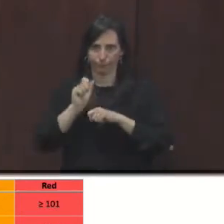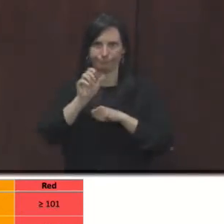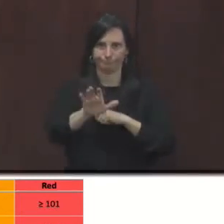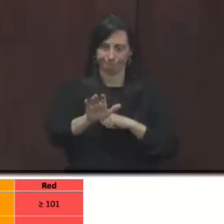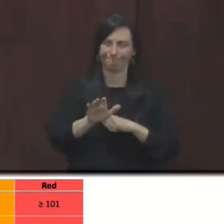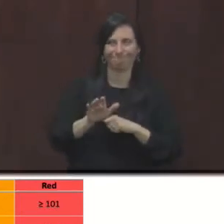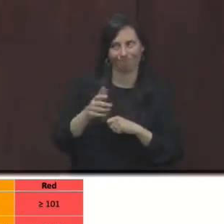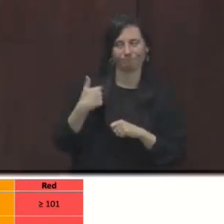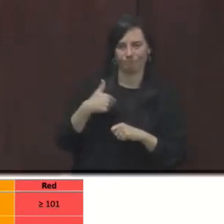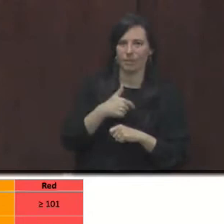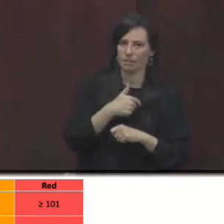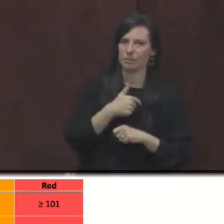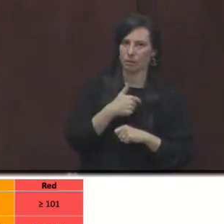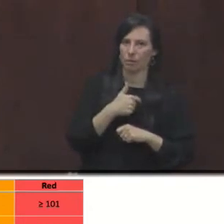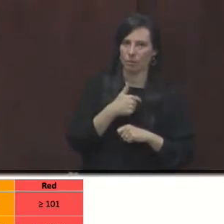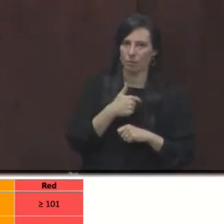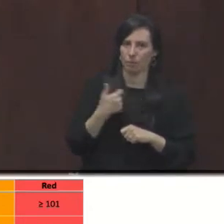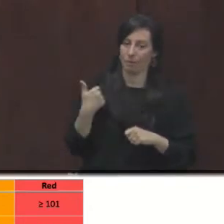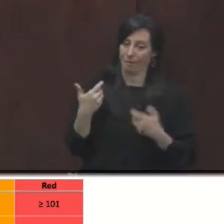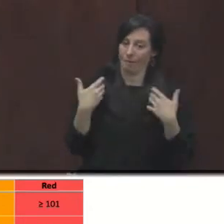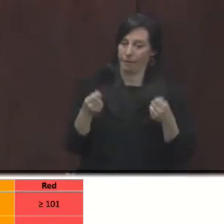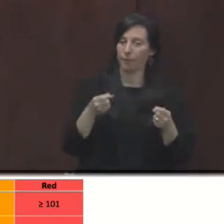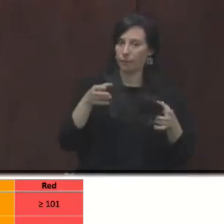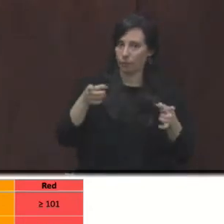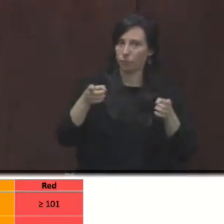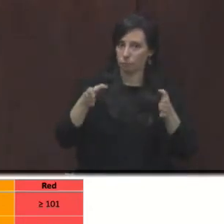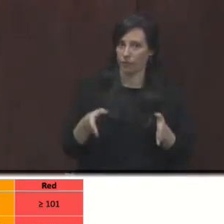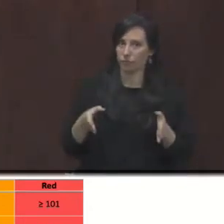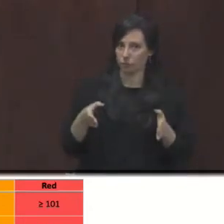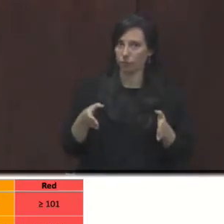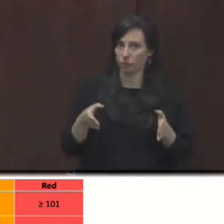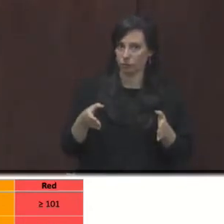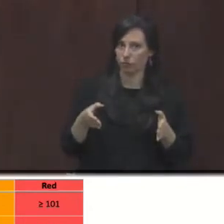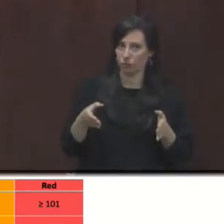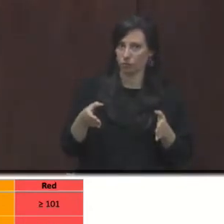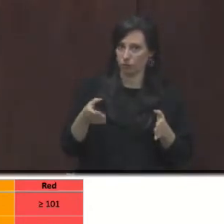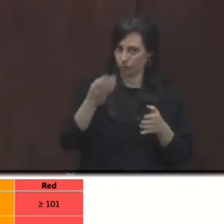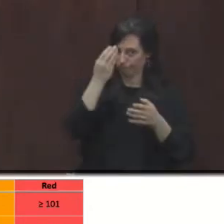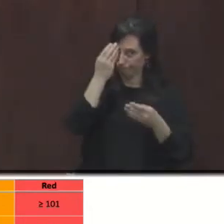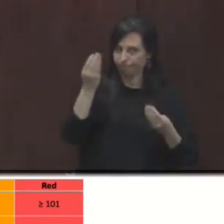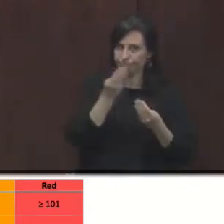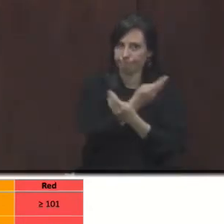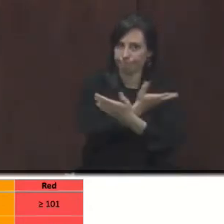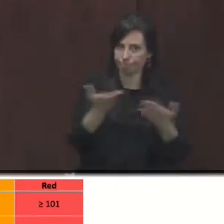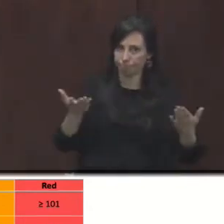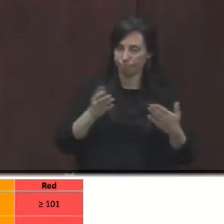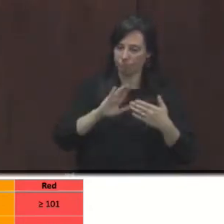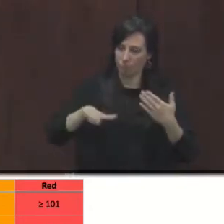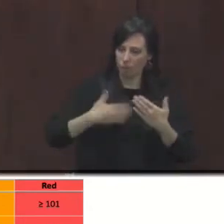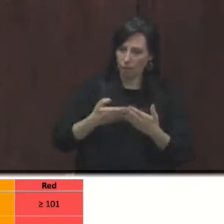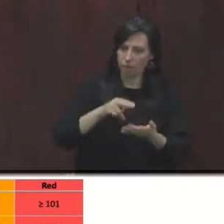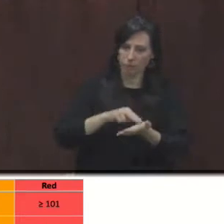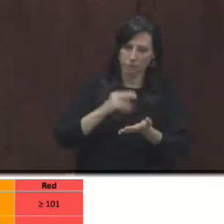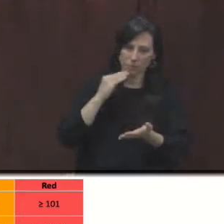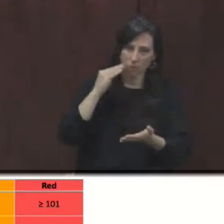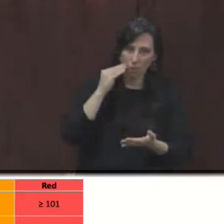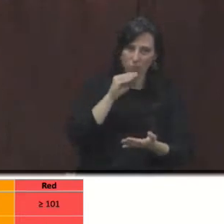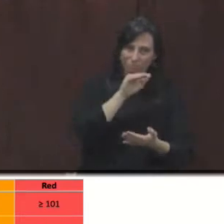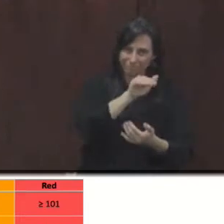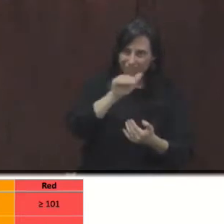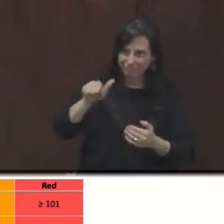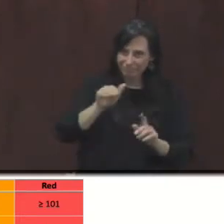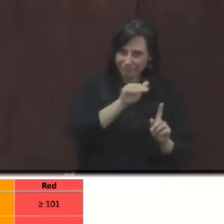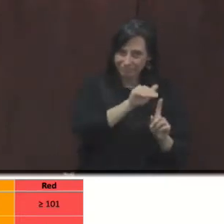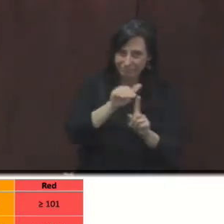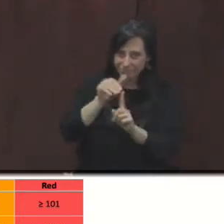send notification from the health director's desk to our long-term care facilities and other facilities to remind them of the requirement to